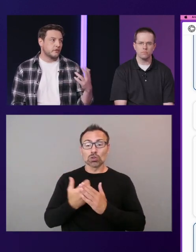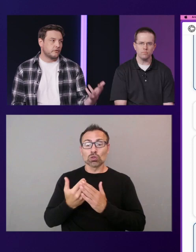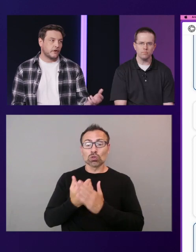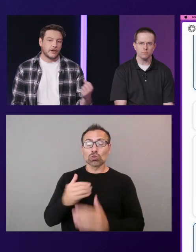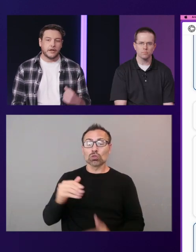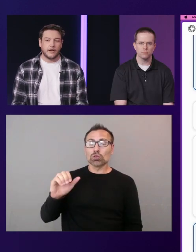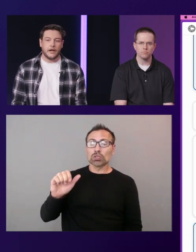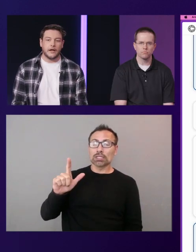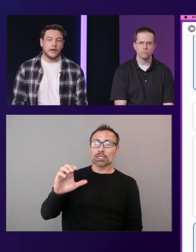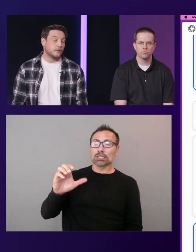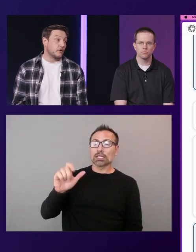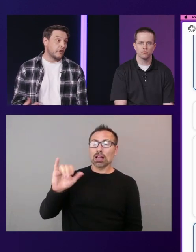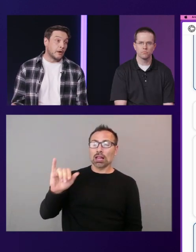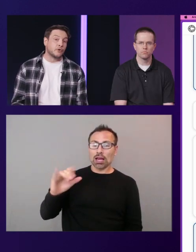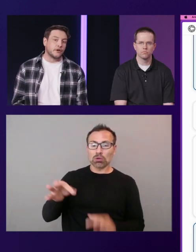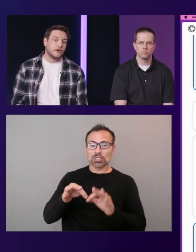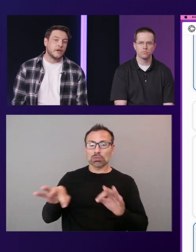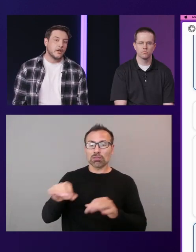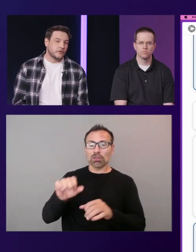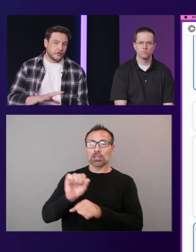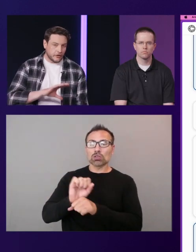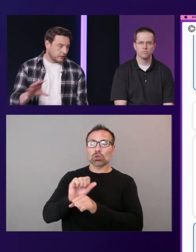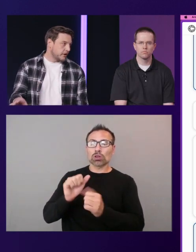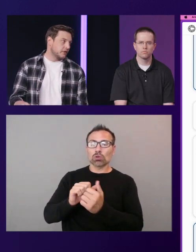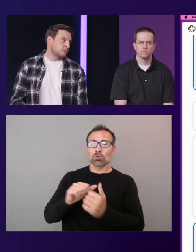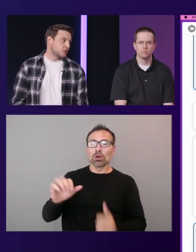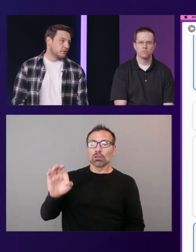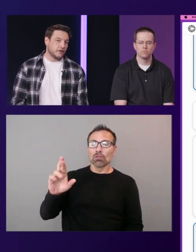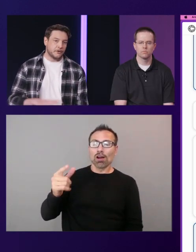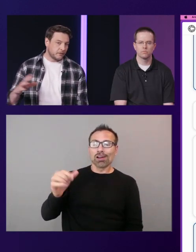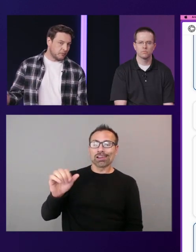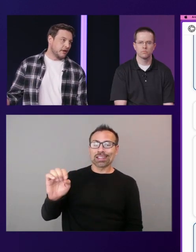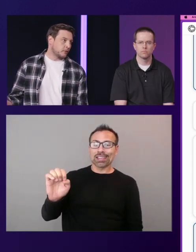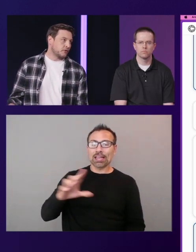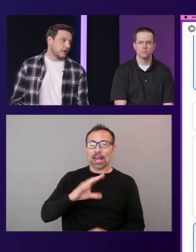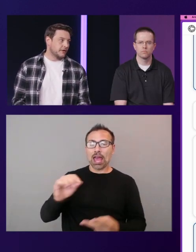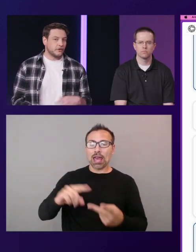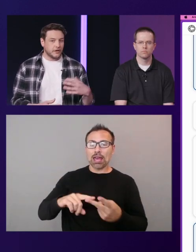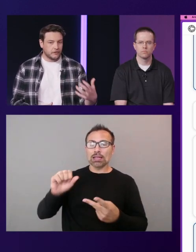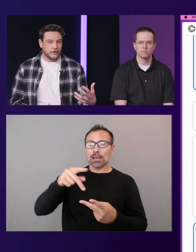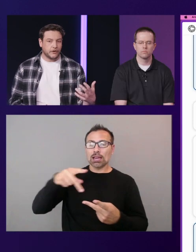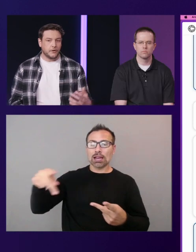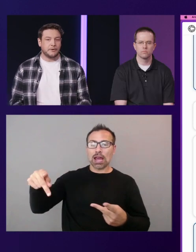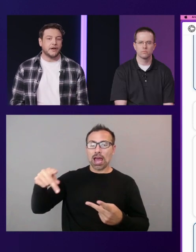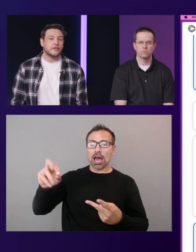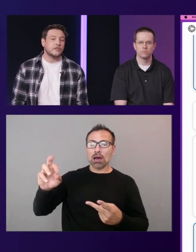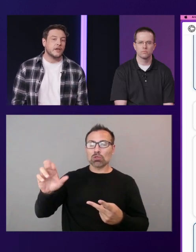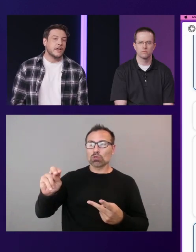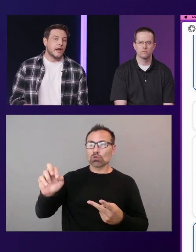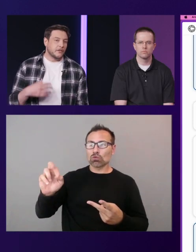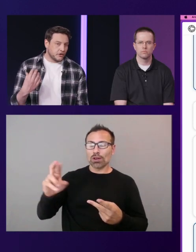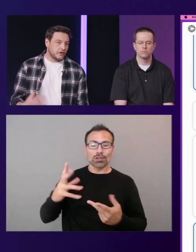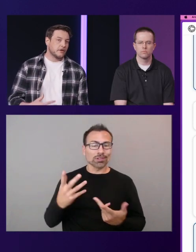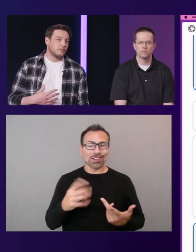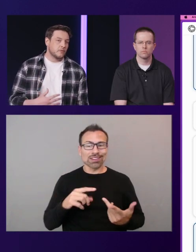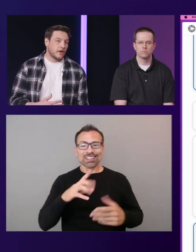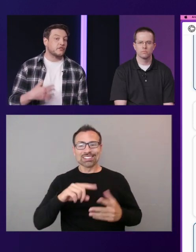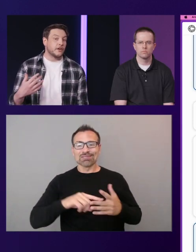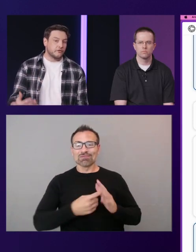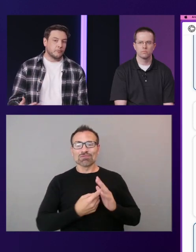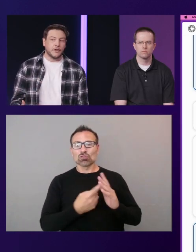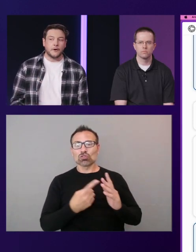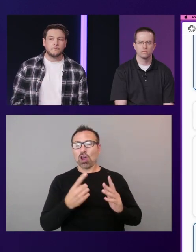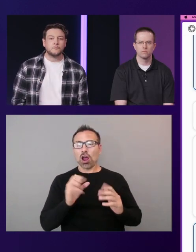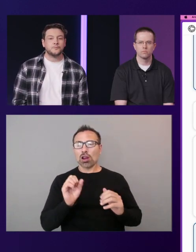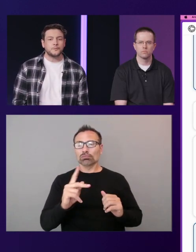ECS, Fargate, as well as App Runner. So this is integrated in the blueprint. You don't have to be an expert on it. It's going to give it to you out of the box. And then you can